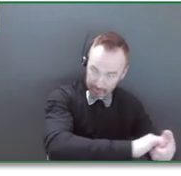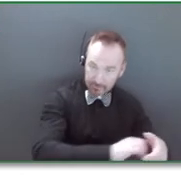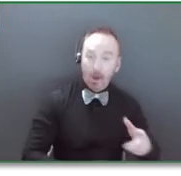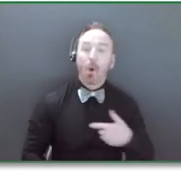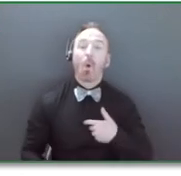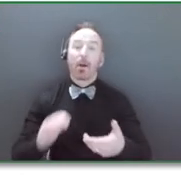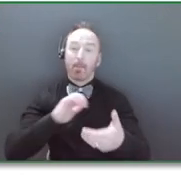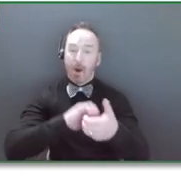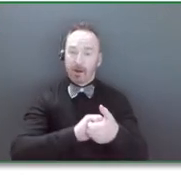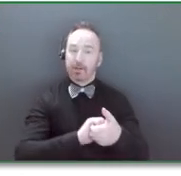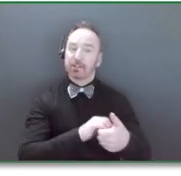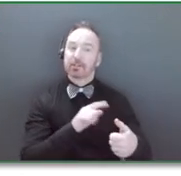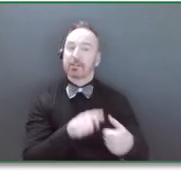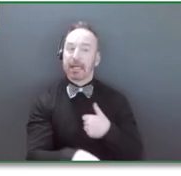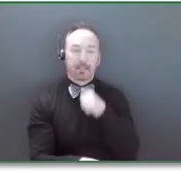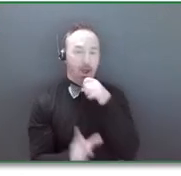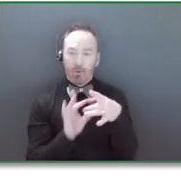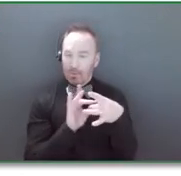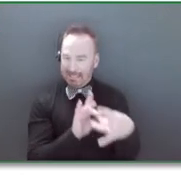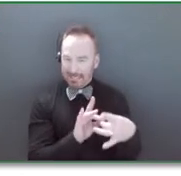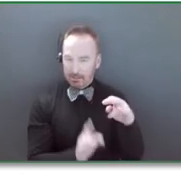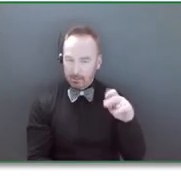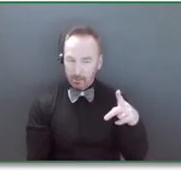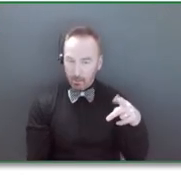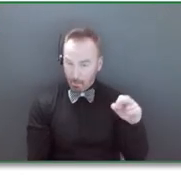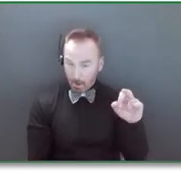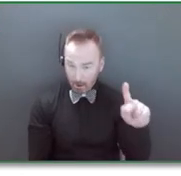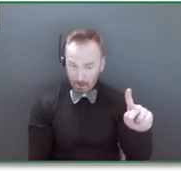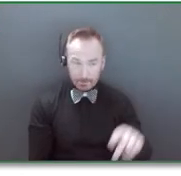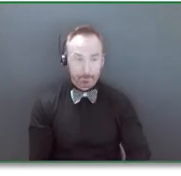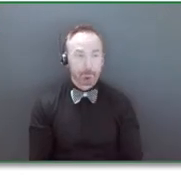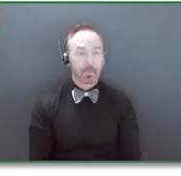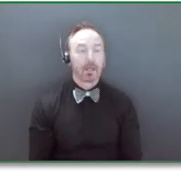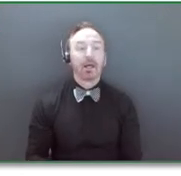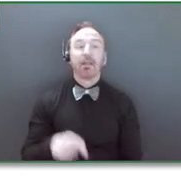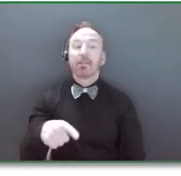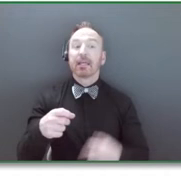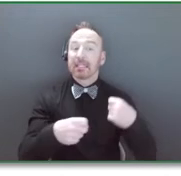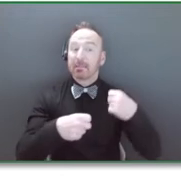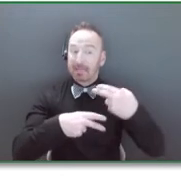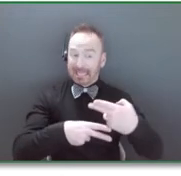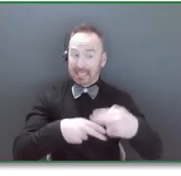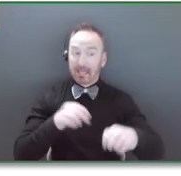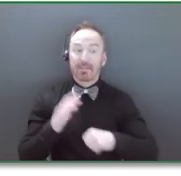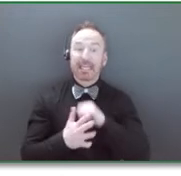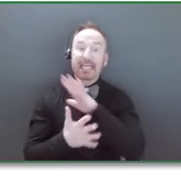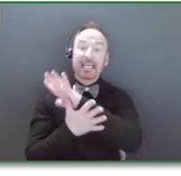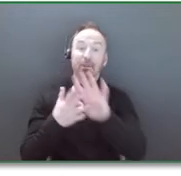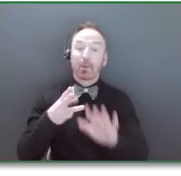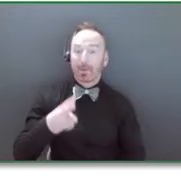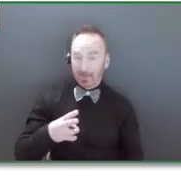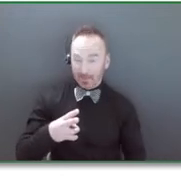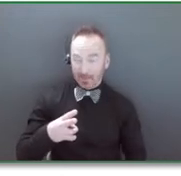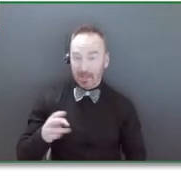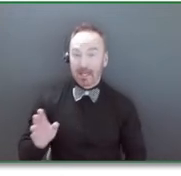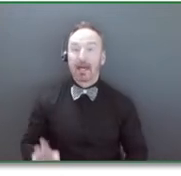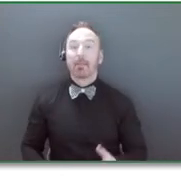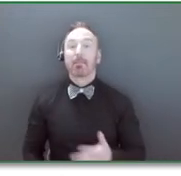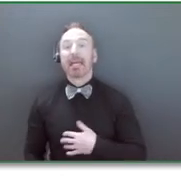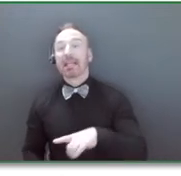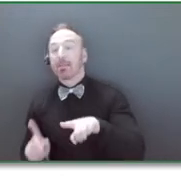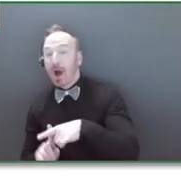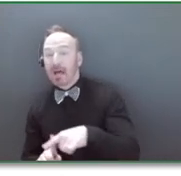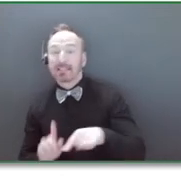After the first workshop, participants were tasked with consulting with their own stakeholders about the good, the bad, and the ugly experiences of accessing